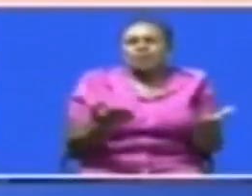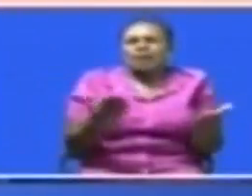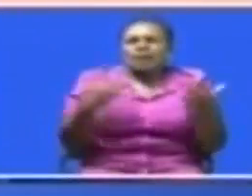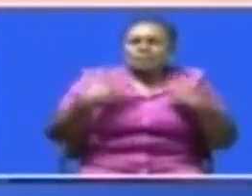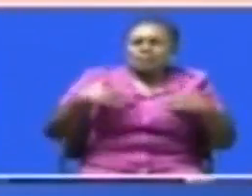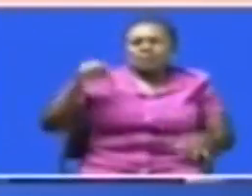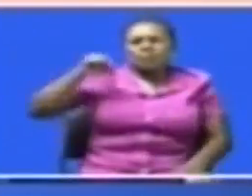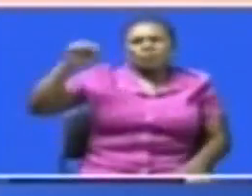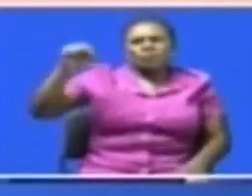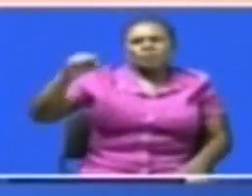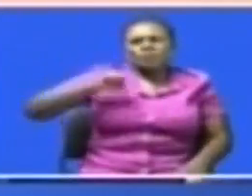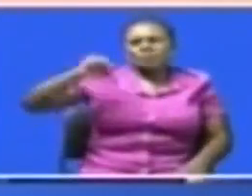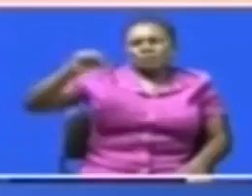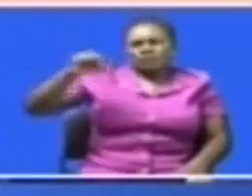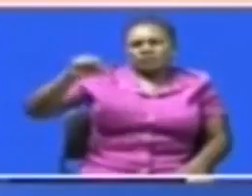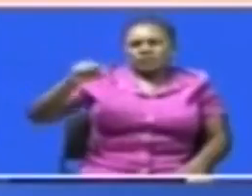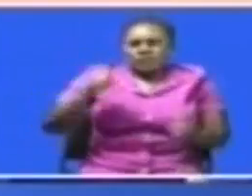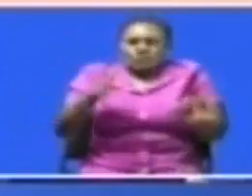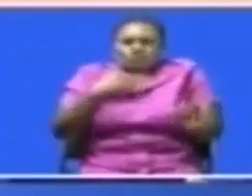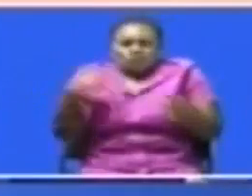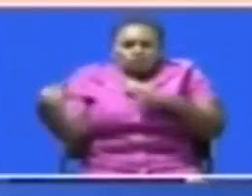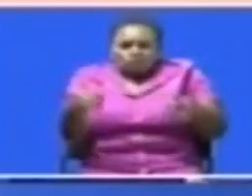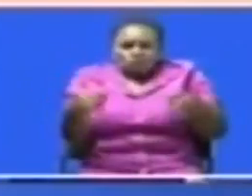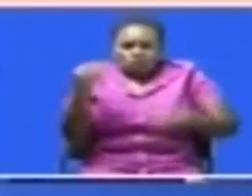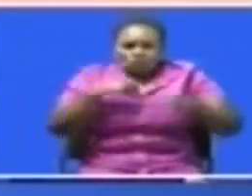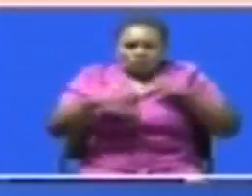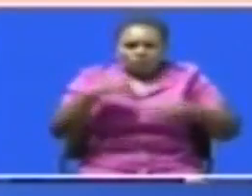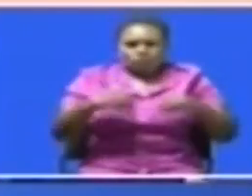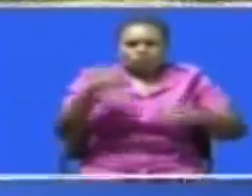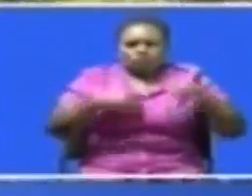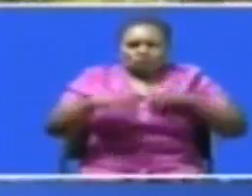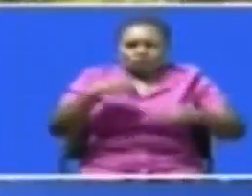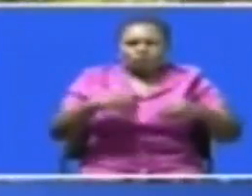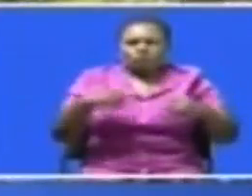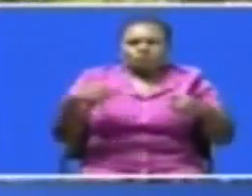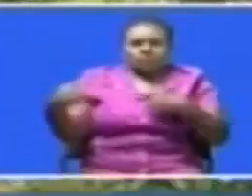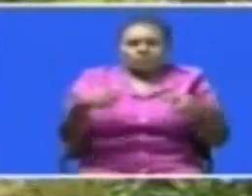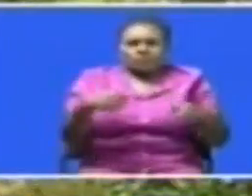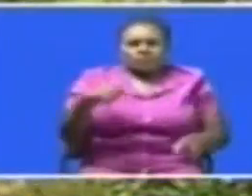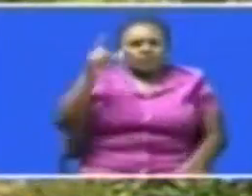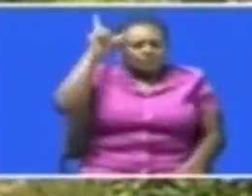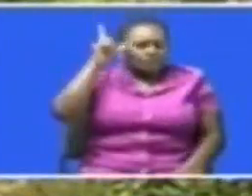play politics, let us play politics. If we want to fight corruption, let us fight corruption. Elvis Kosgei, KTN News.